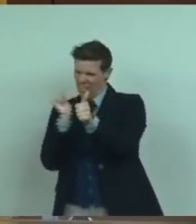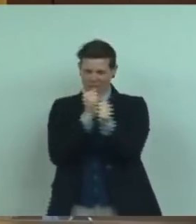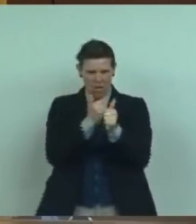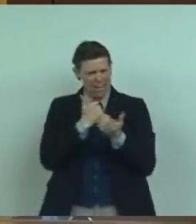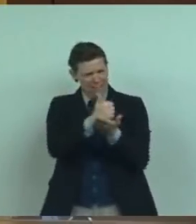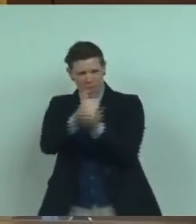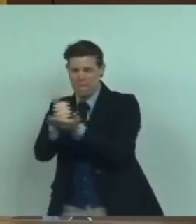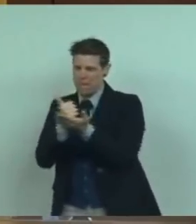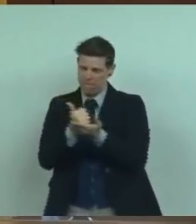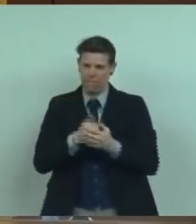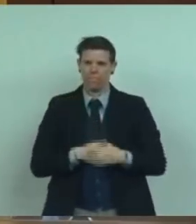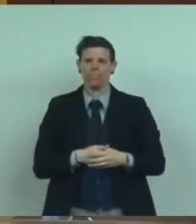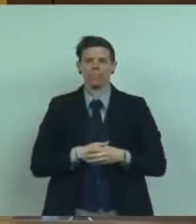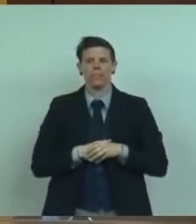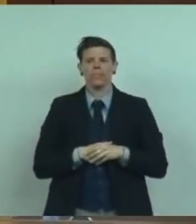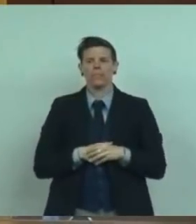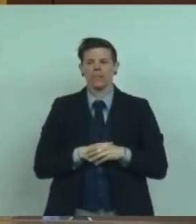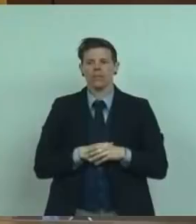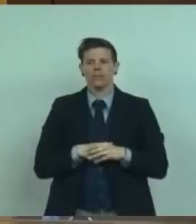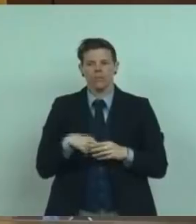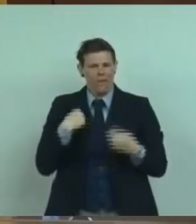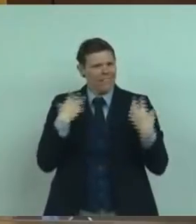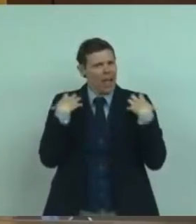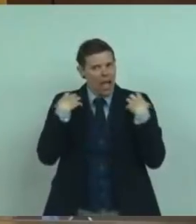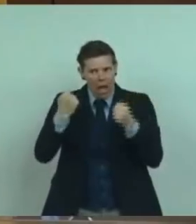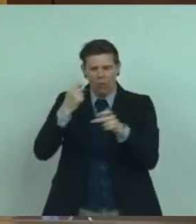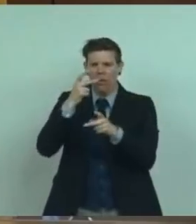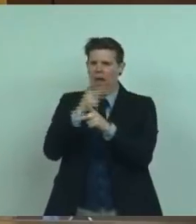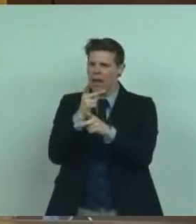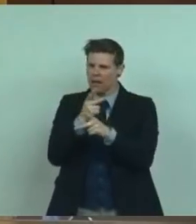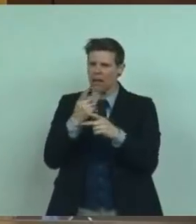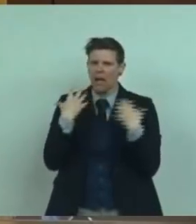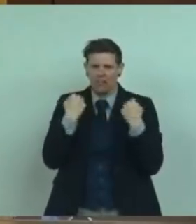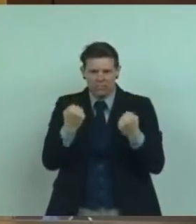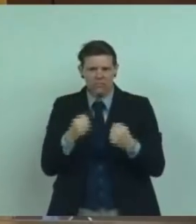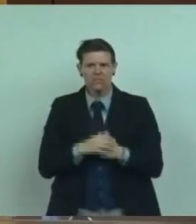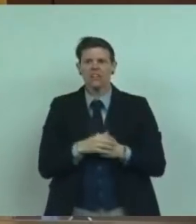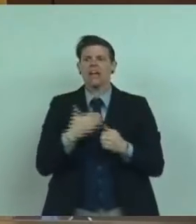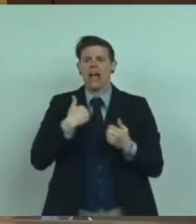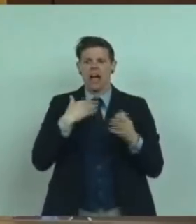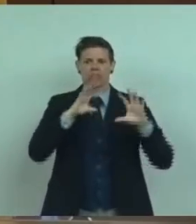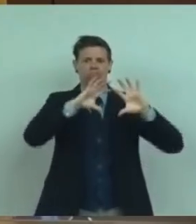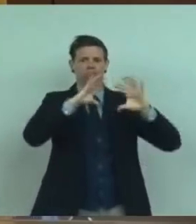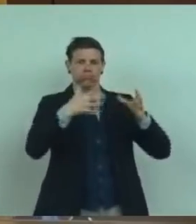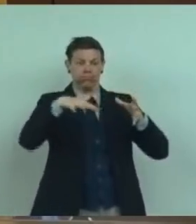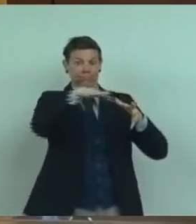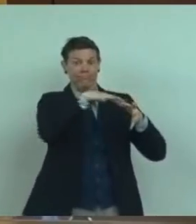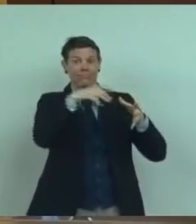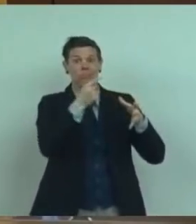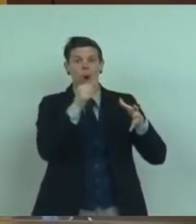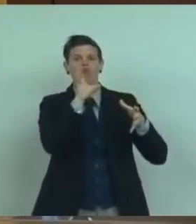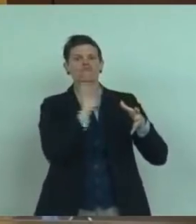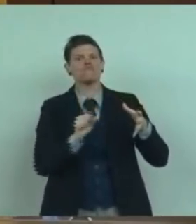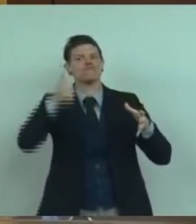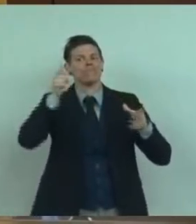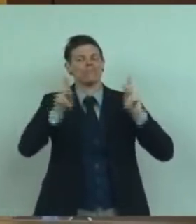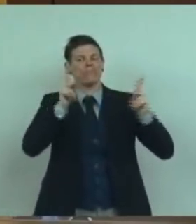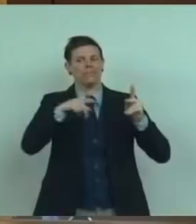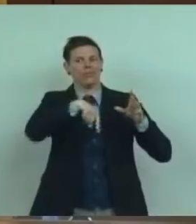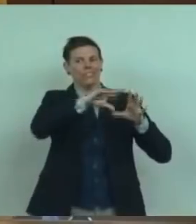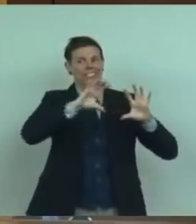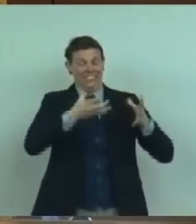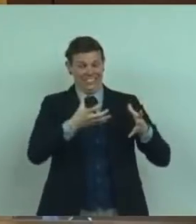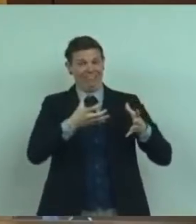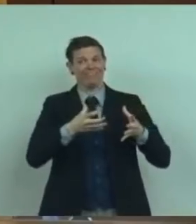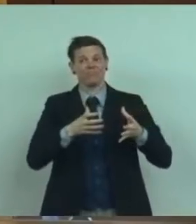healthcare issues and our aging population, this is a state just in that context that is a high-risk state, which